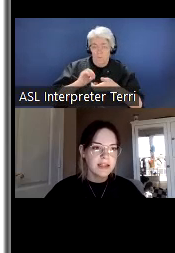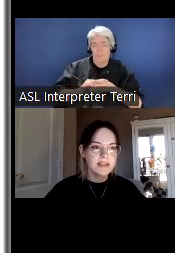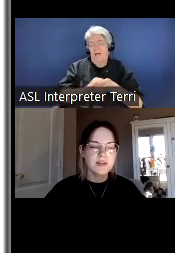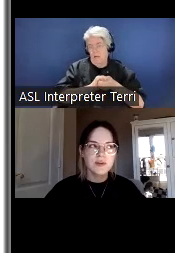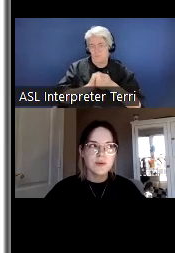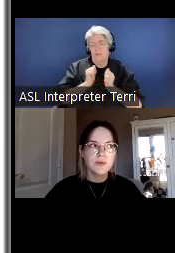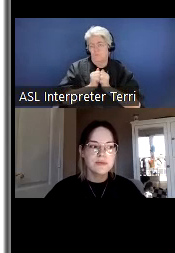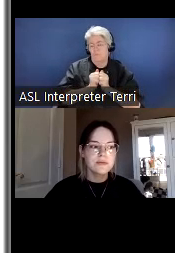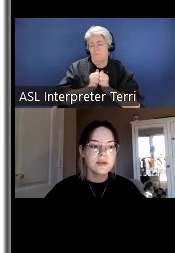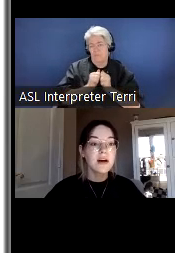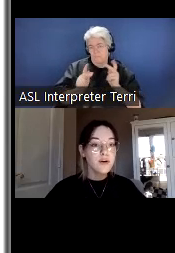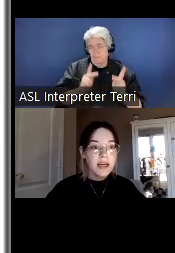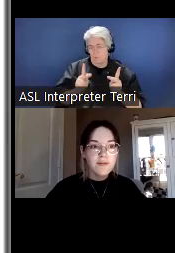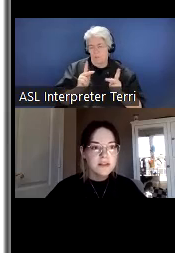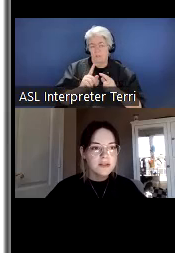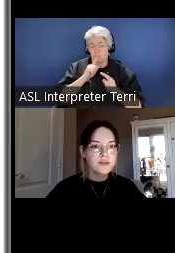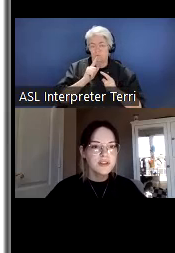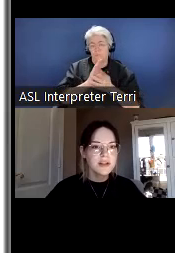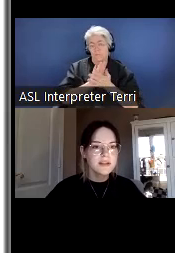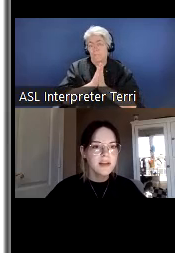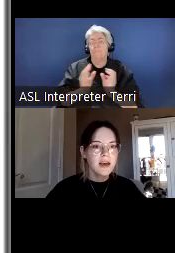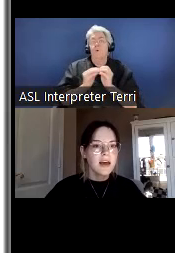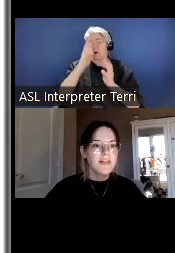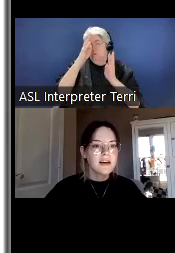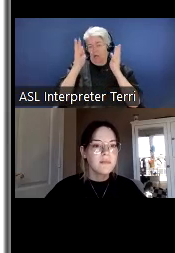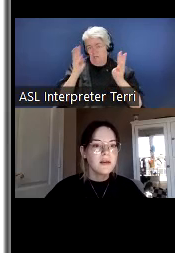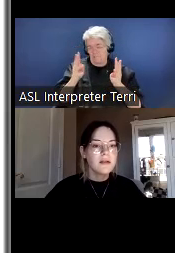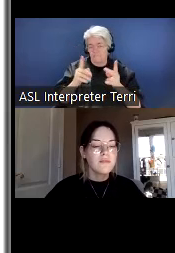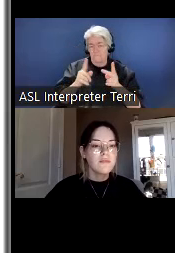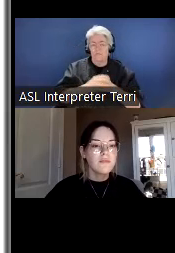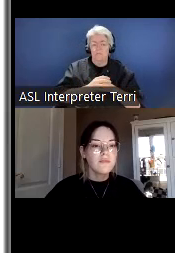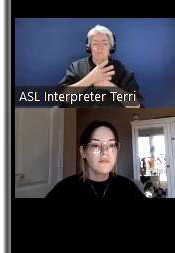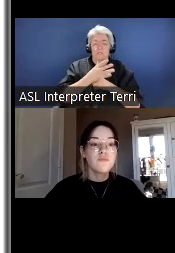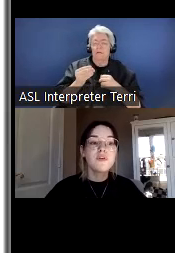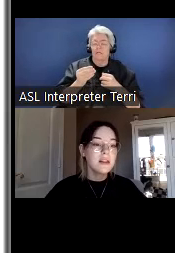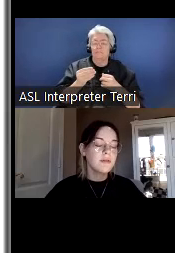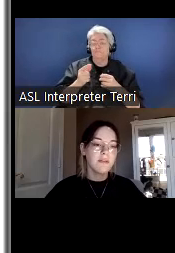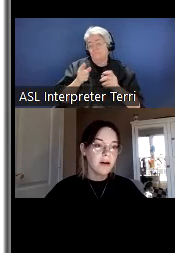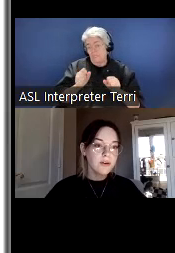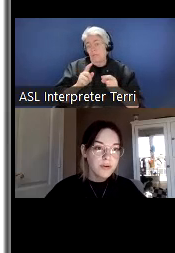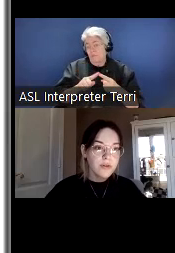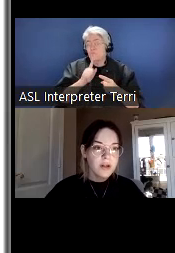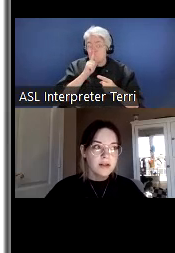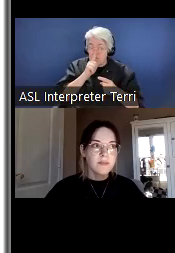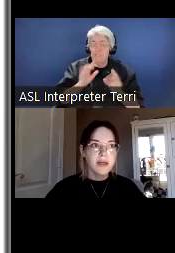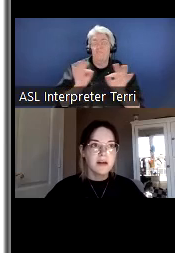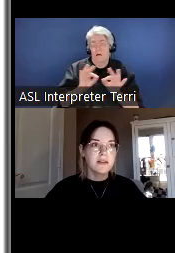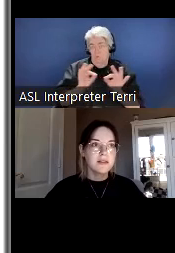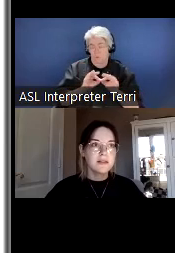other advocates to get creative in solutions that can be really, really